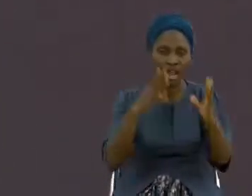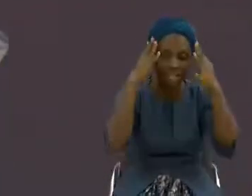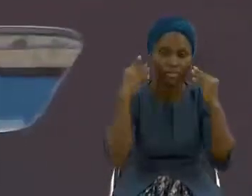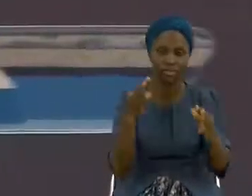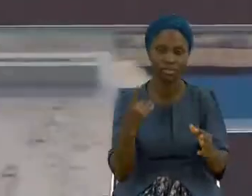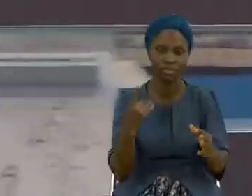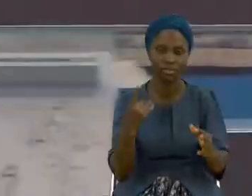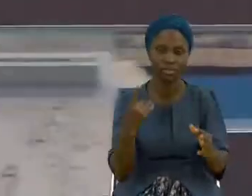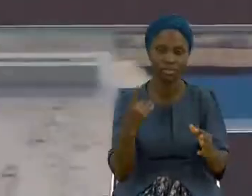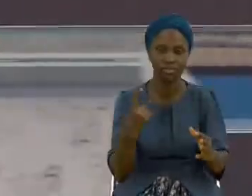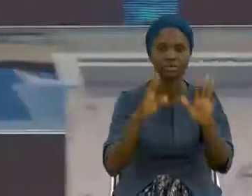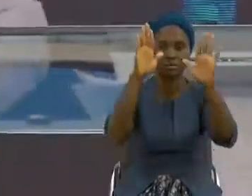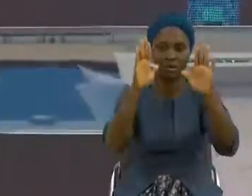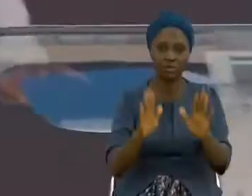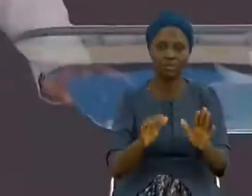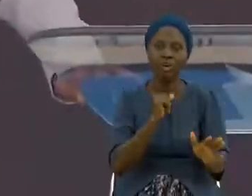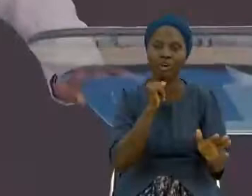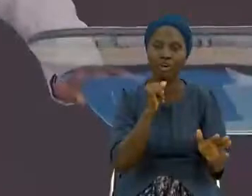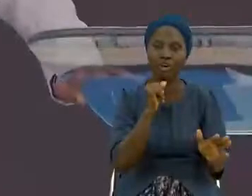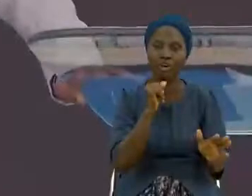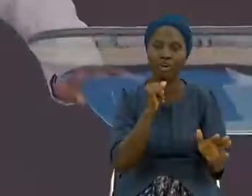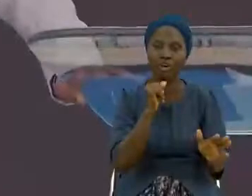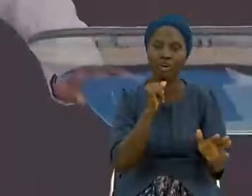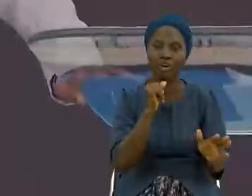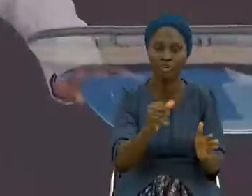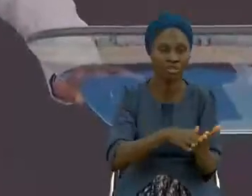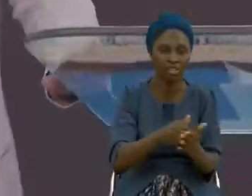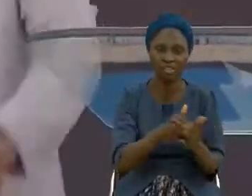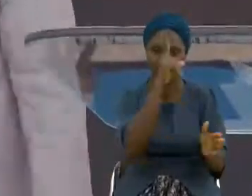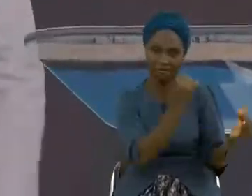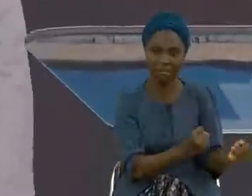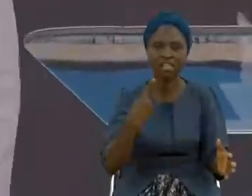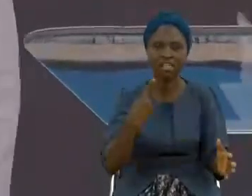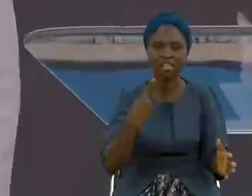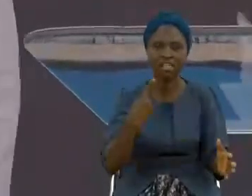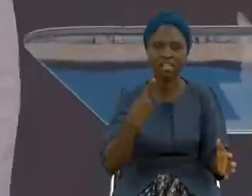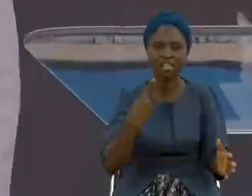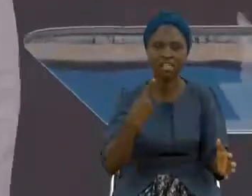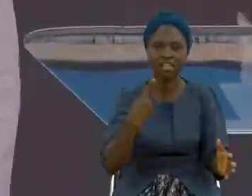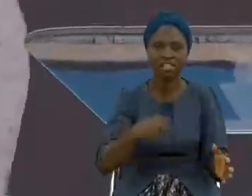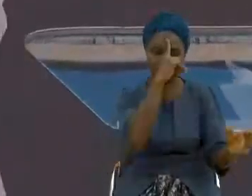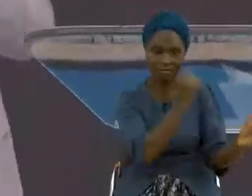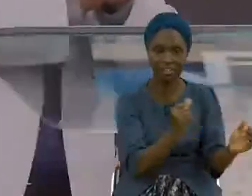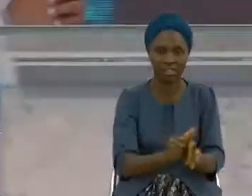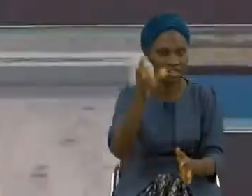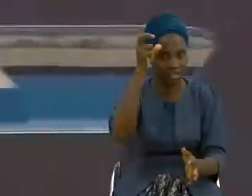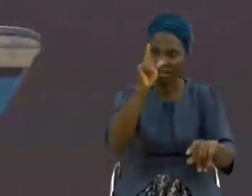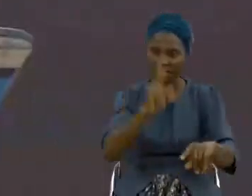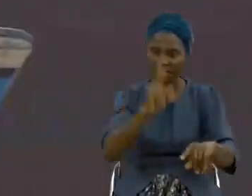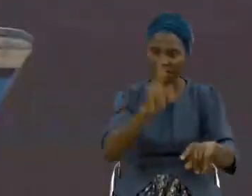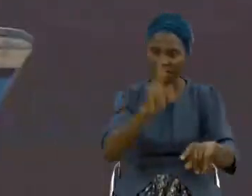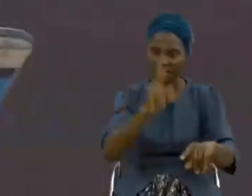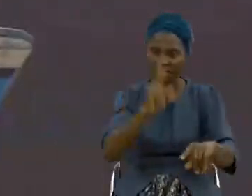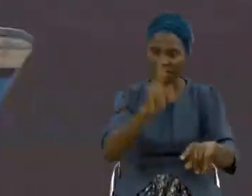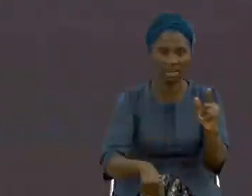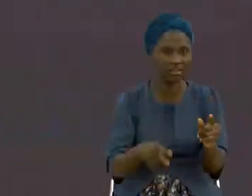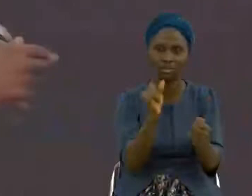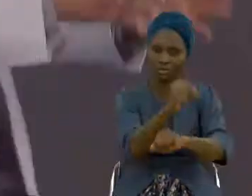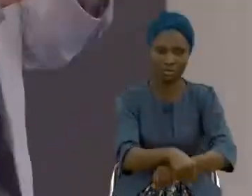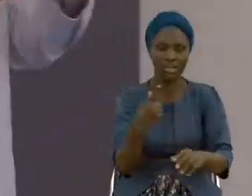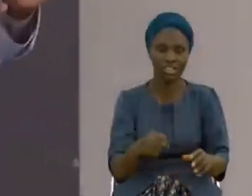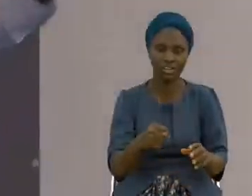field it is that satan cannot conquer a faith that situations cannot